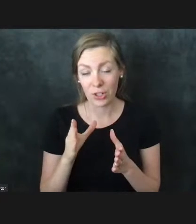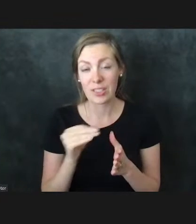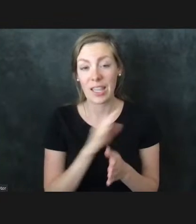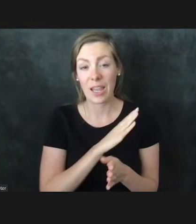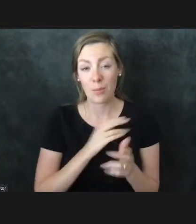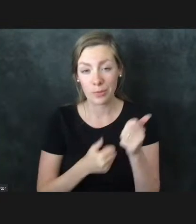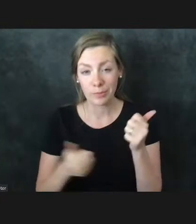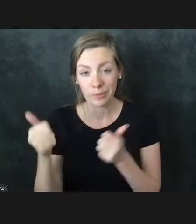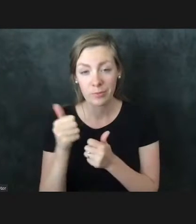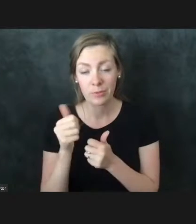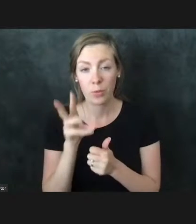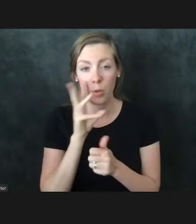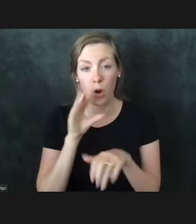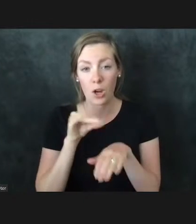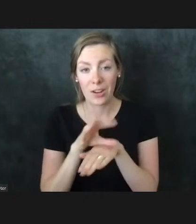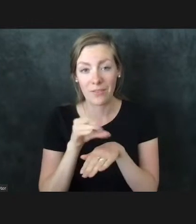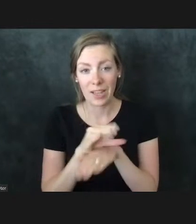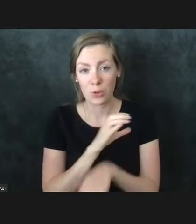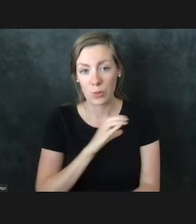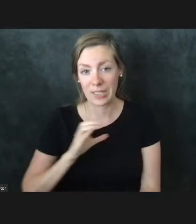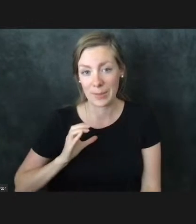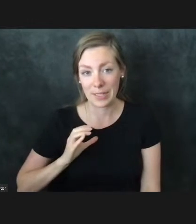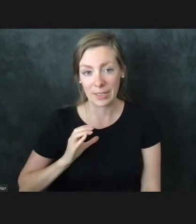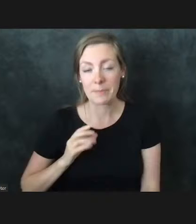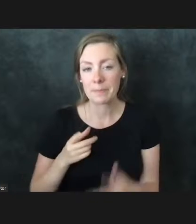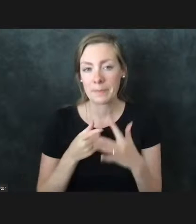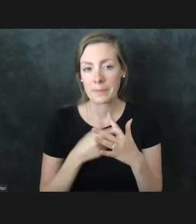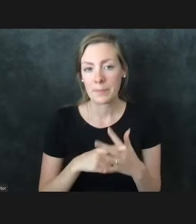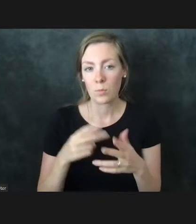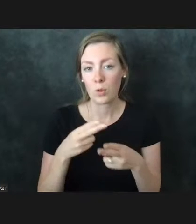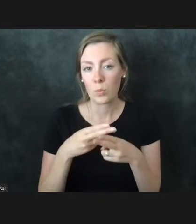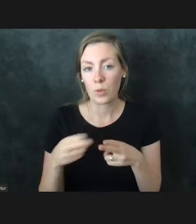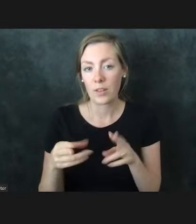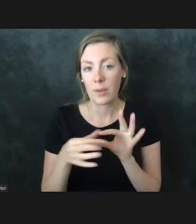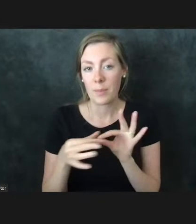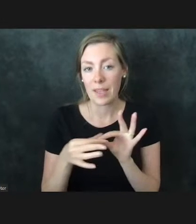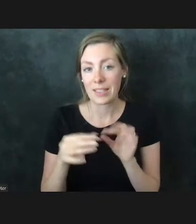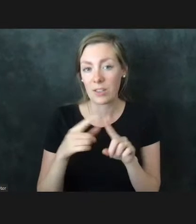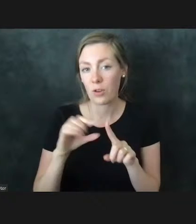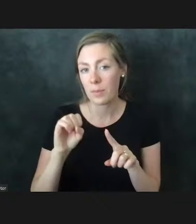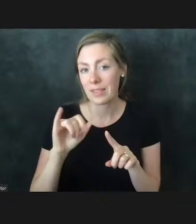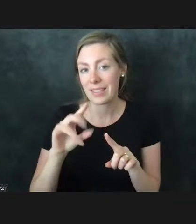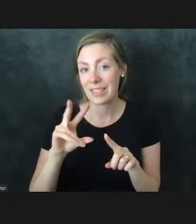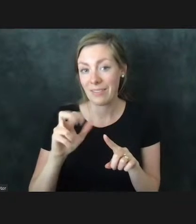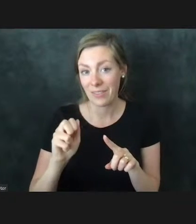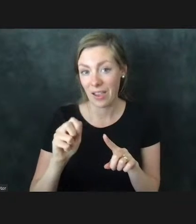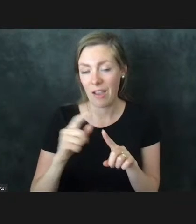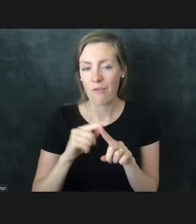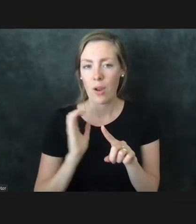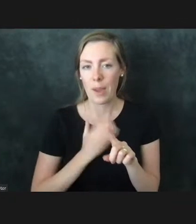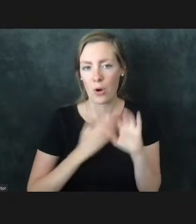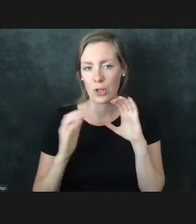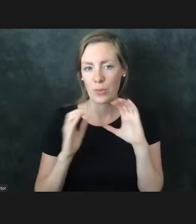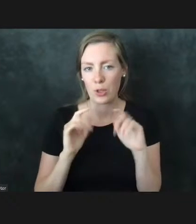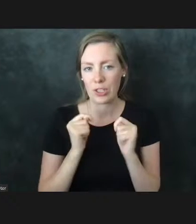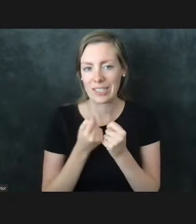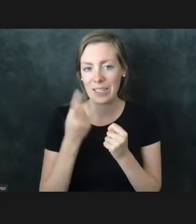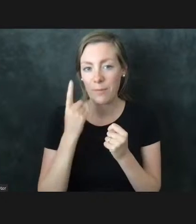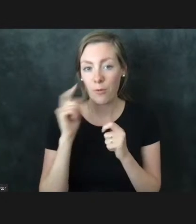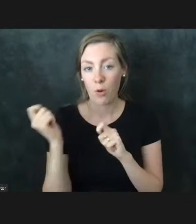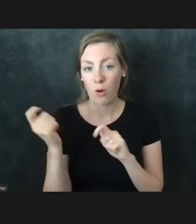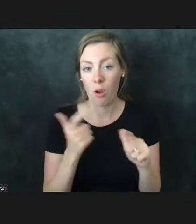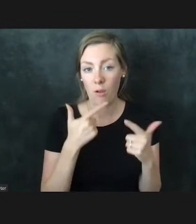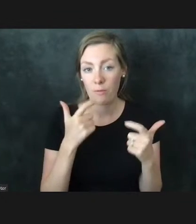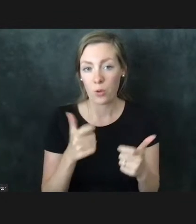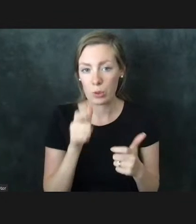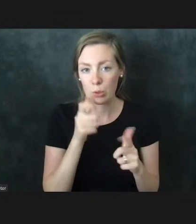Water Advisory Committee. Let's begin with a brief message from Sylvia Lemos from our communications team for our